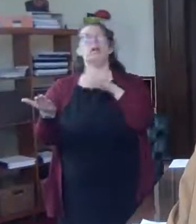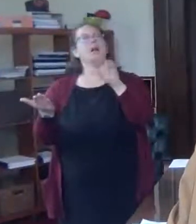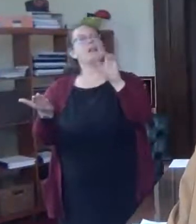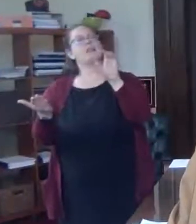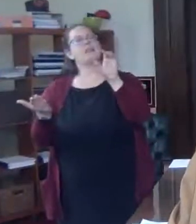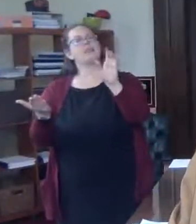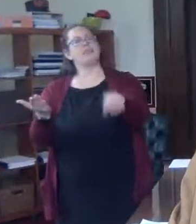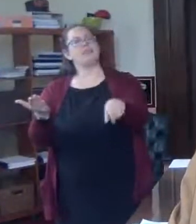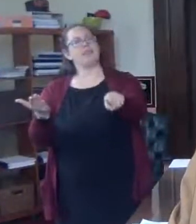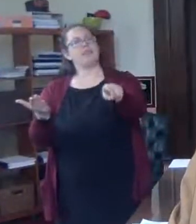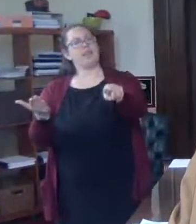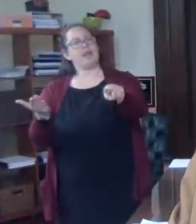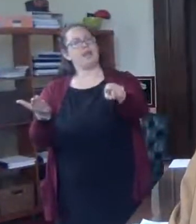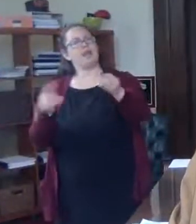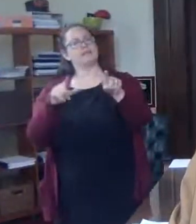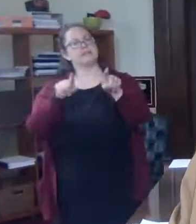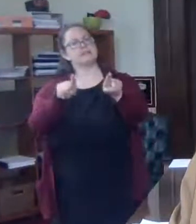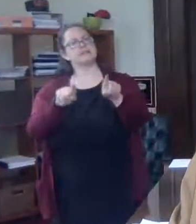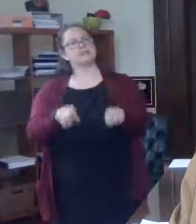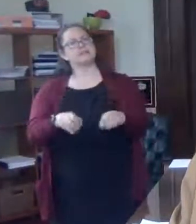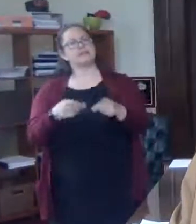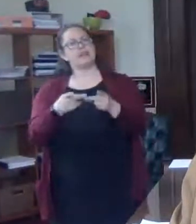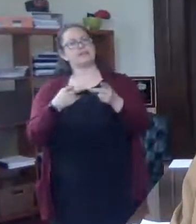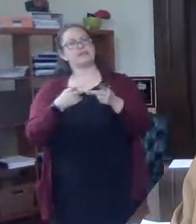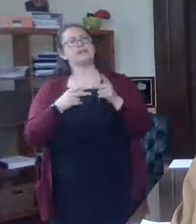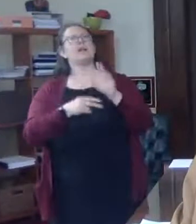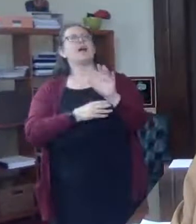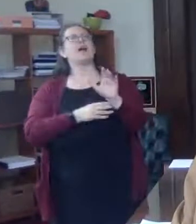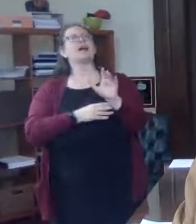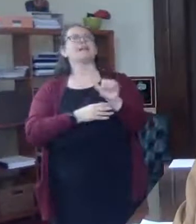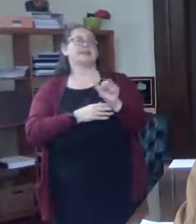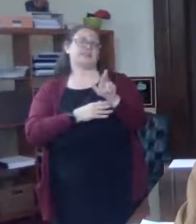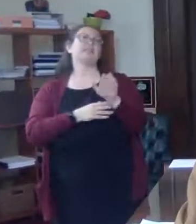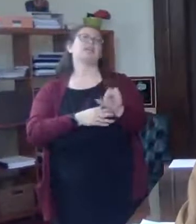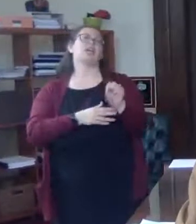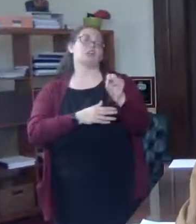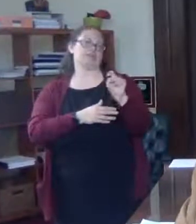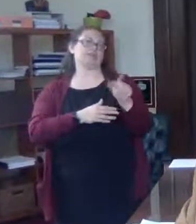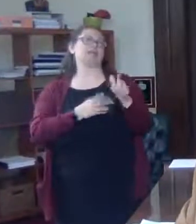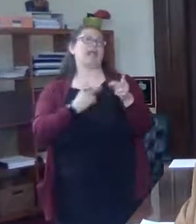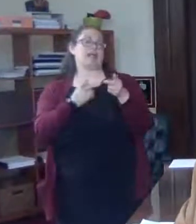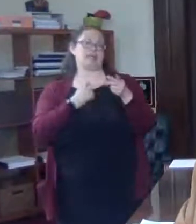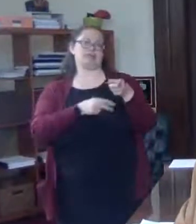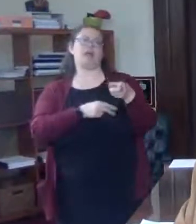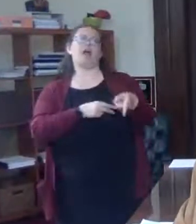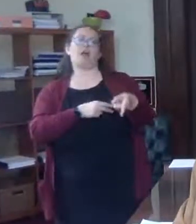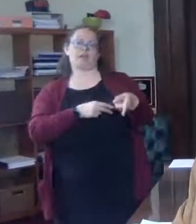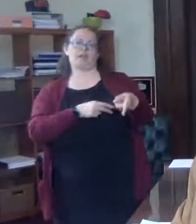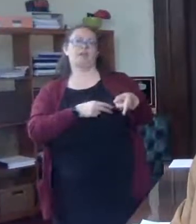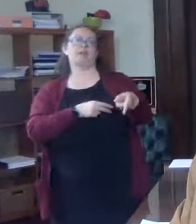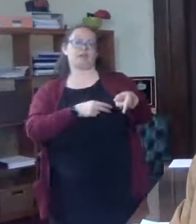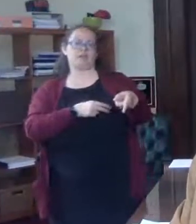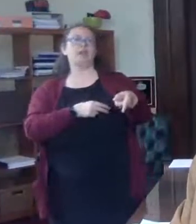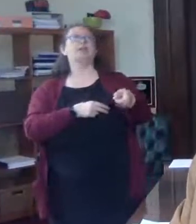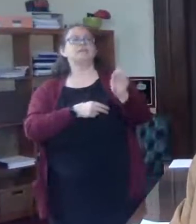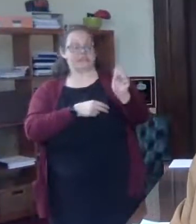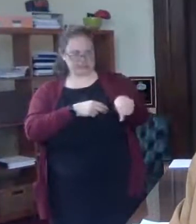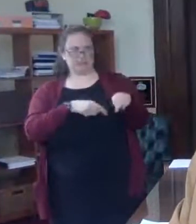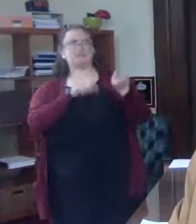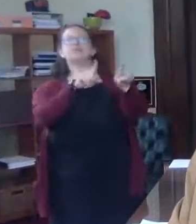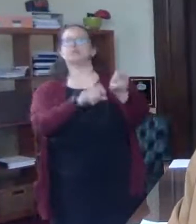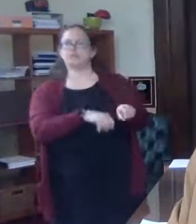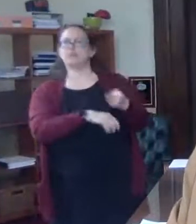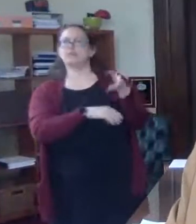if I'm not mistaken, that's a CARE STL site, Alderwoman, and they are doing testing